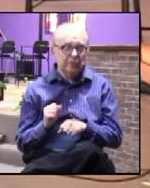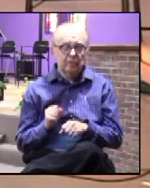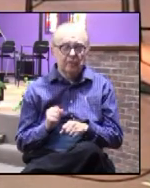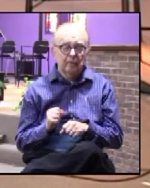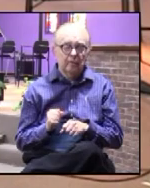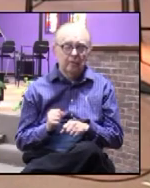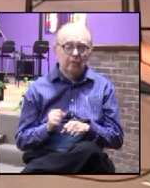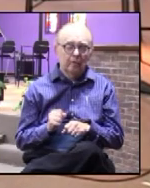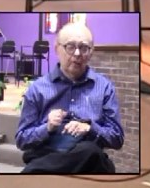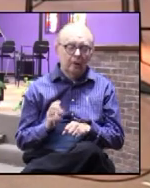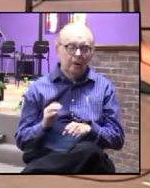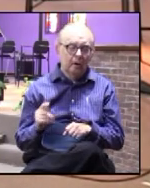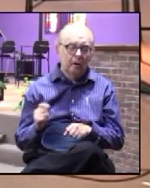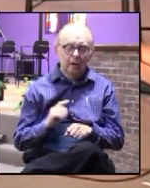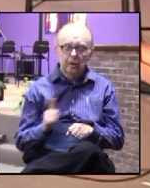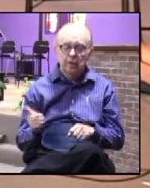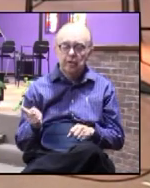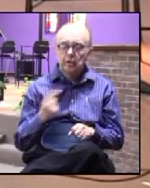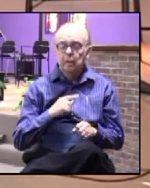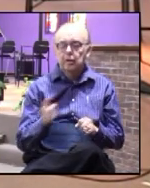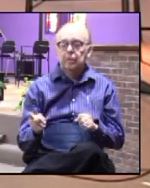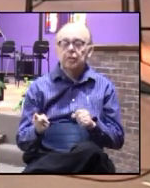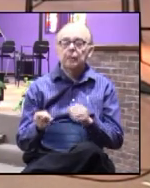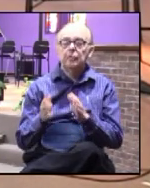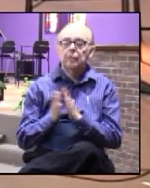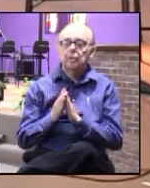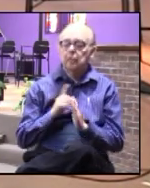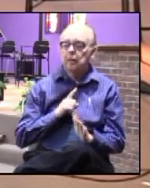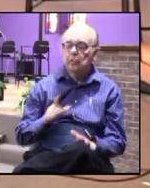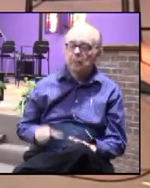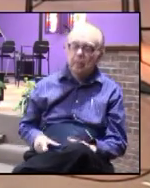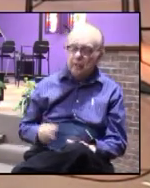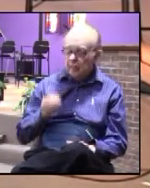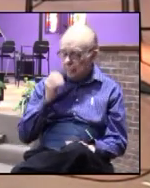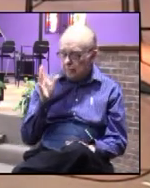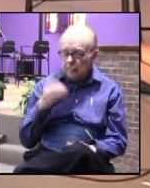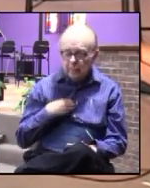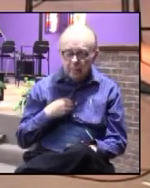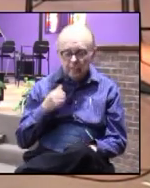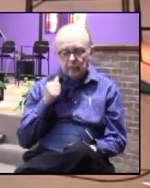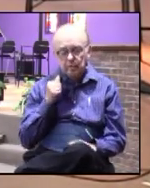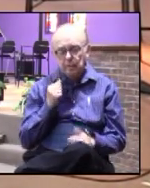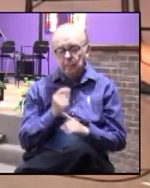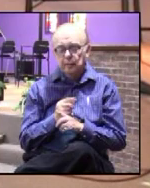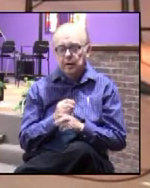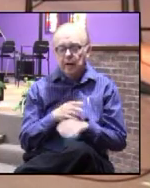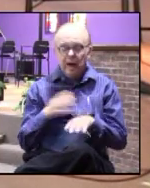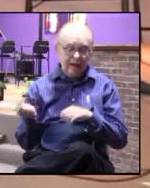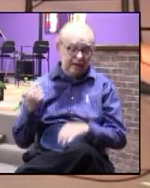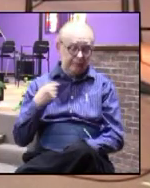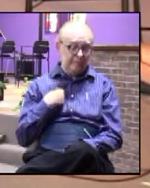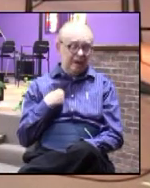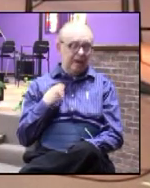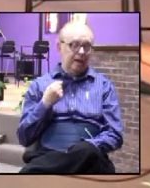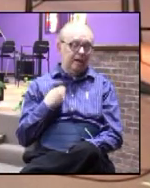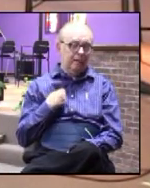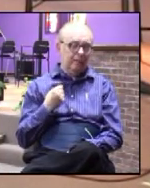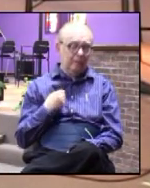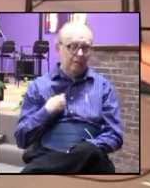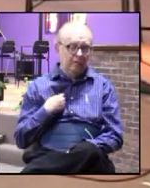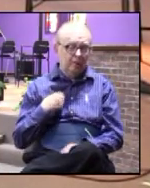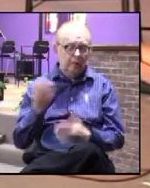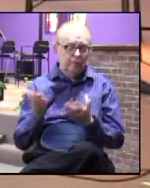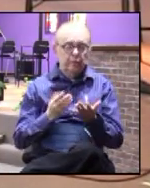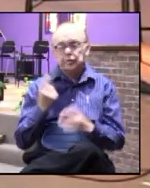And she came up and she asked, "Lord, don't you care that my sister has left me to